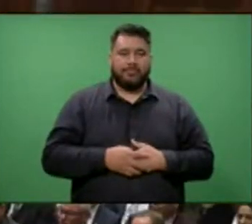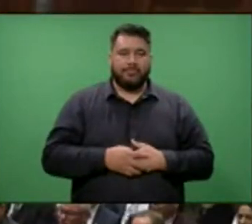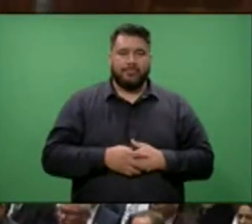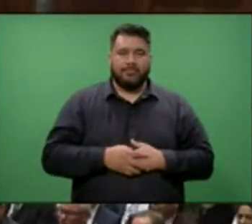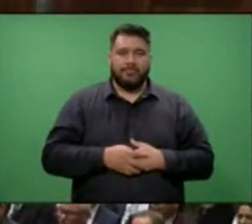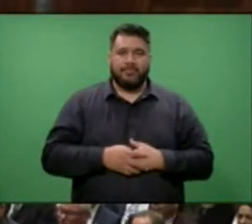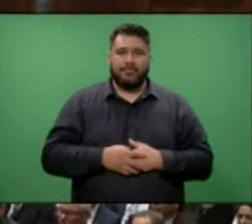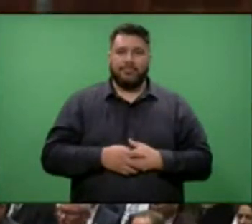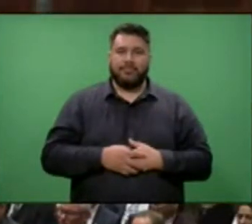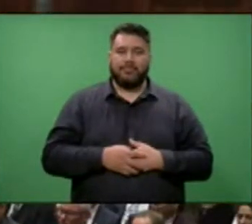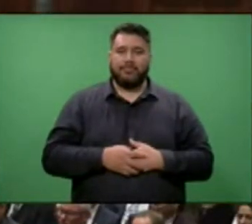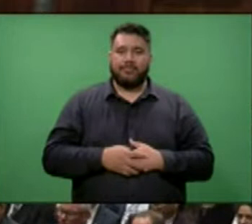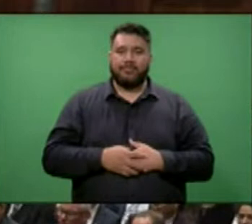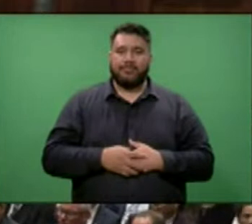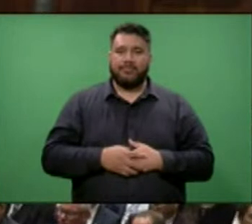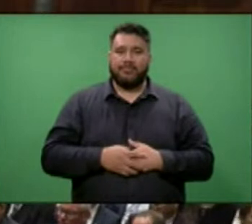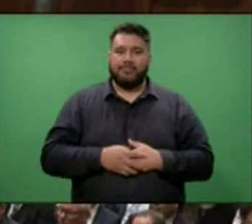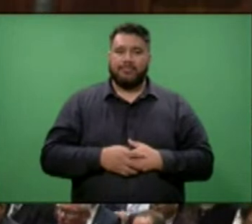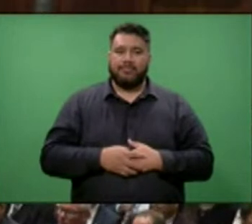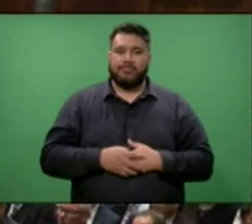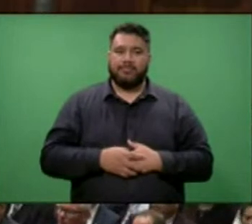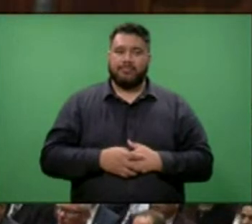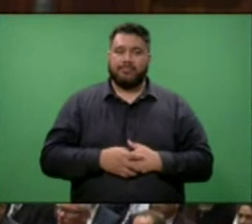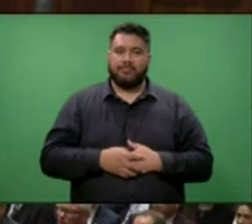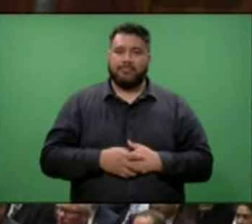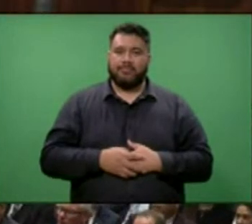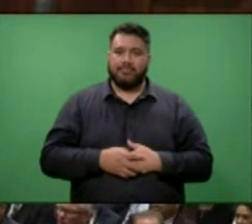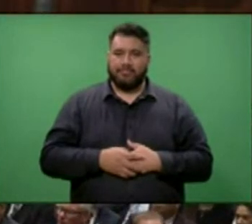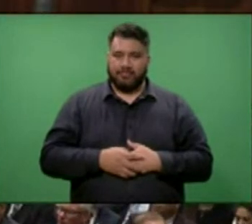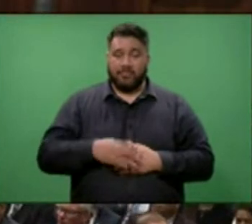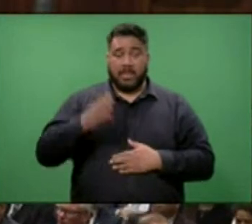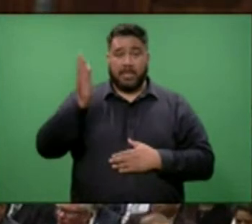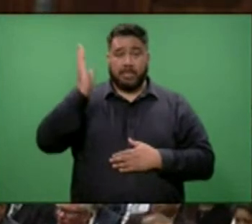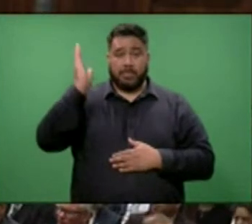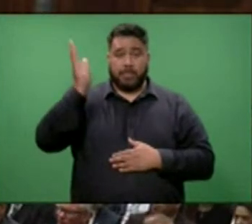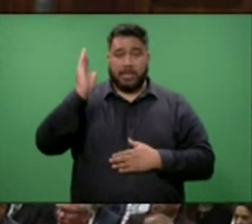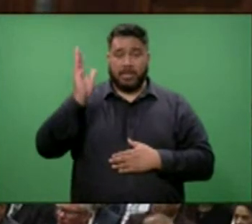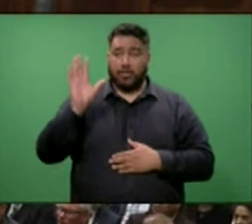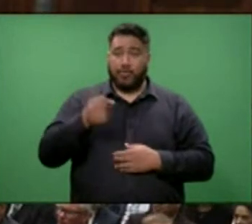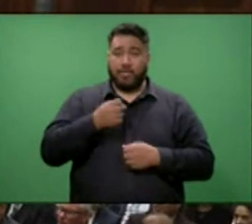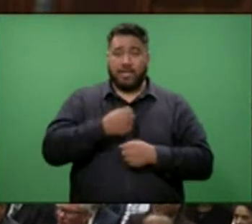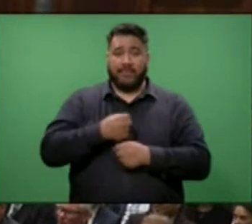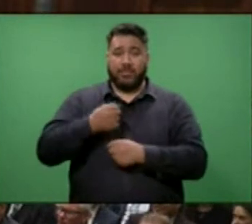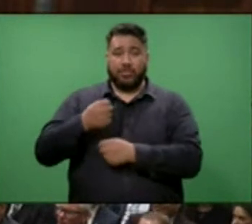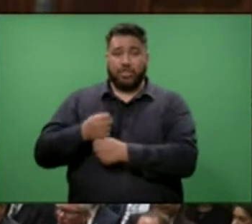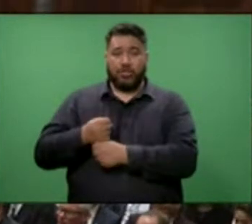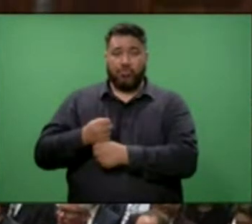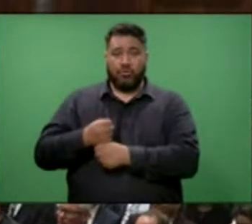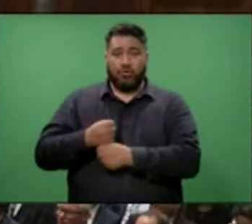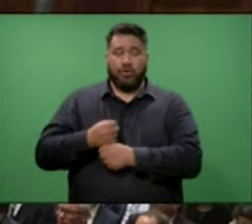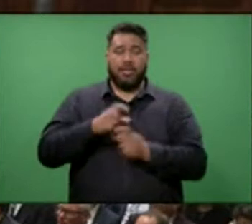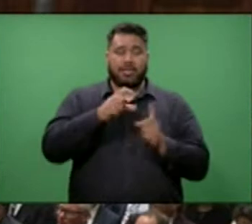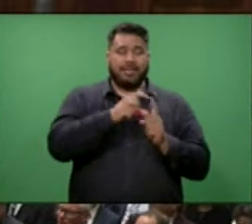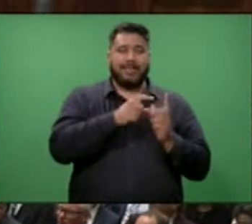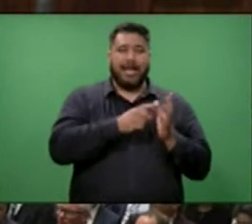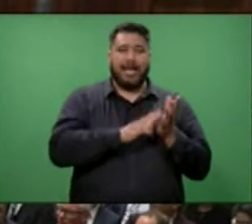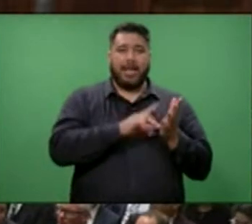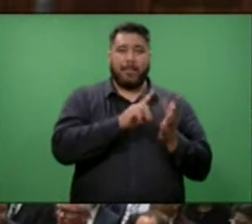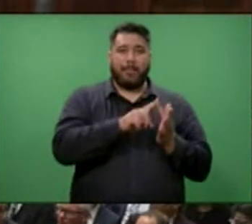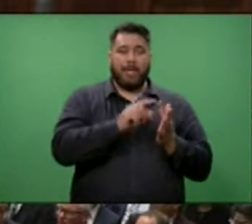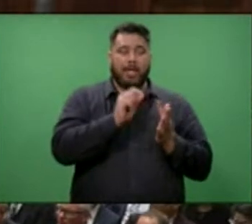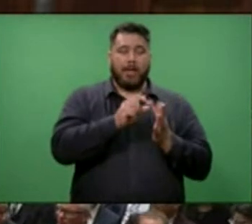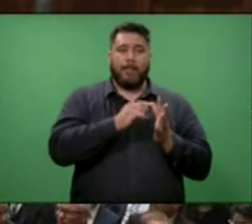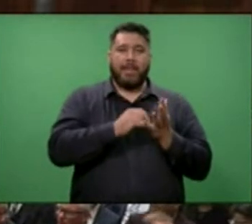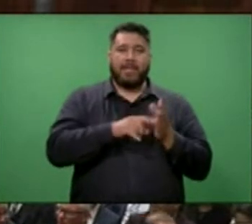And that's a speech from the throne delivered by Her Excellency, the Right Honourable Dame Patsy Reddy, who's New Zealand's